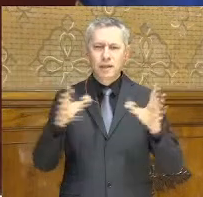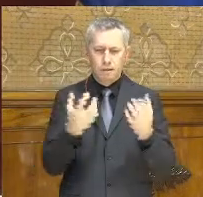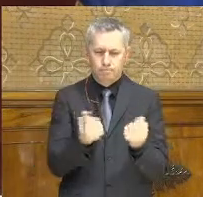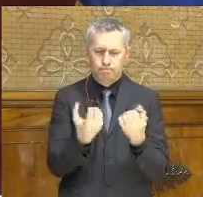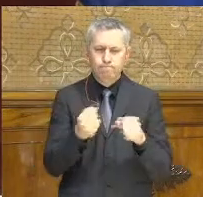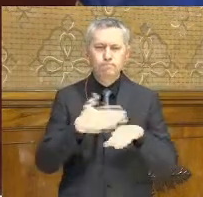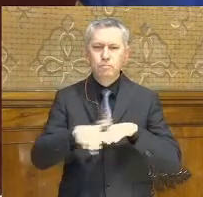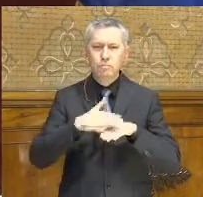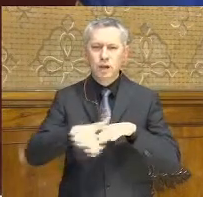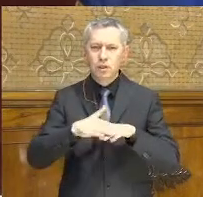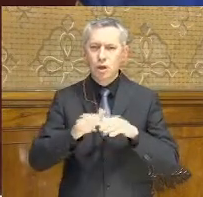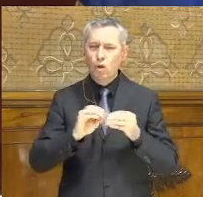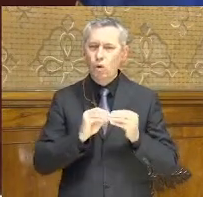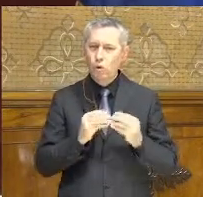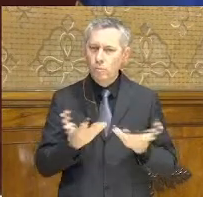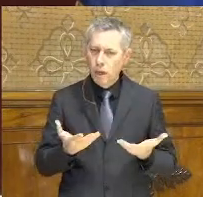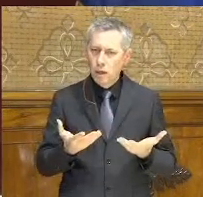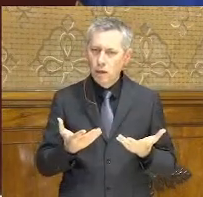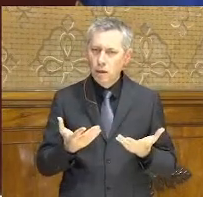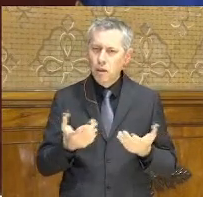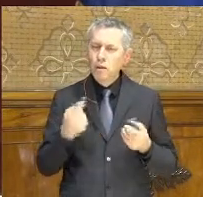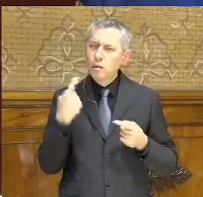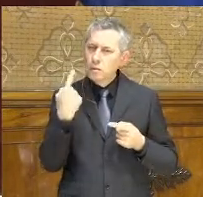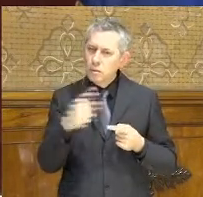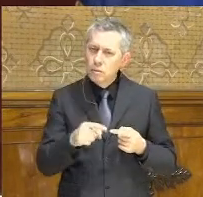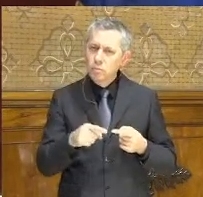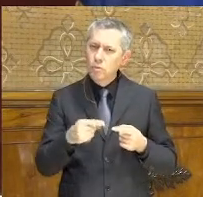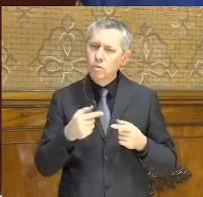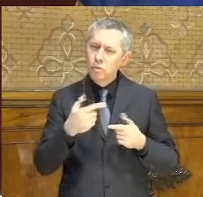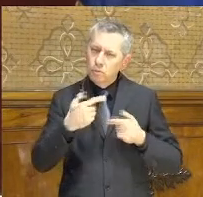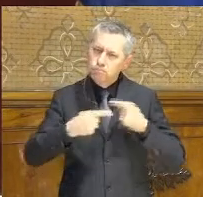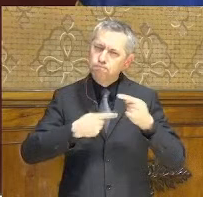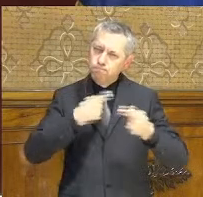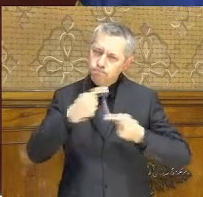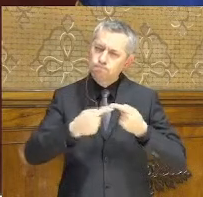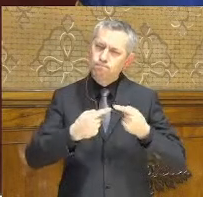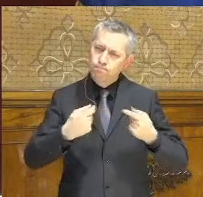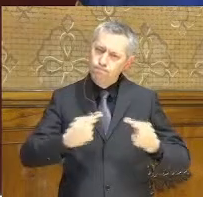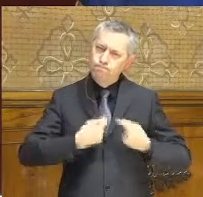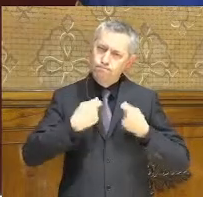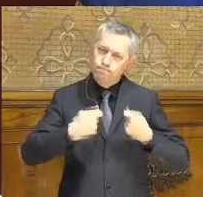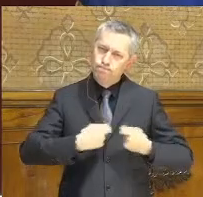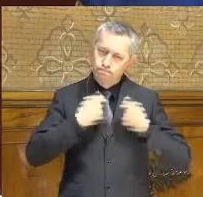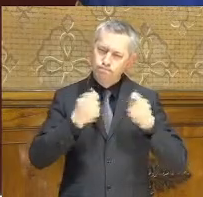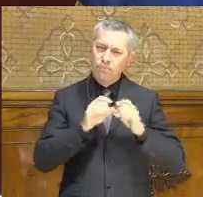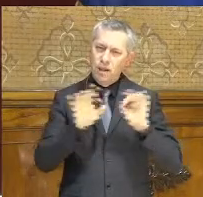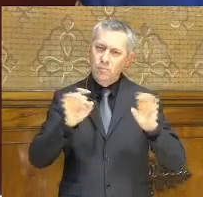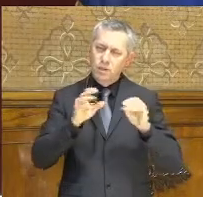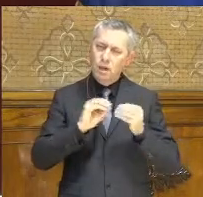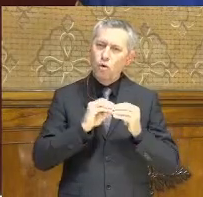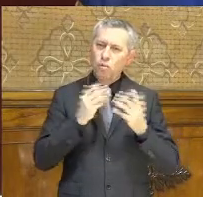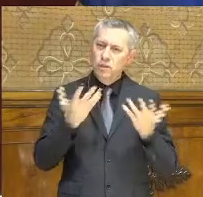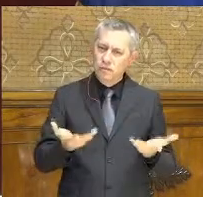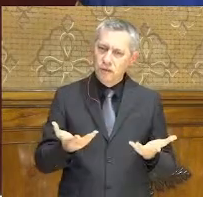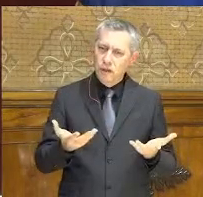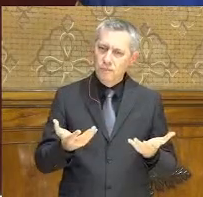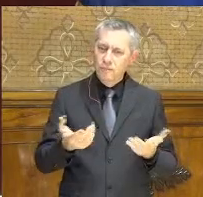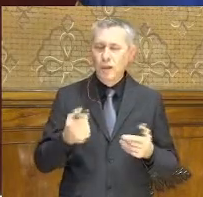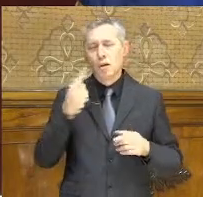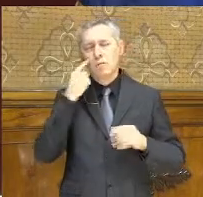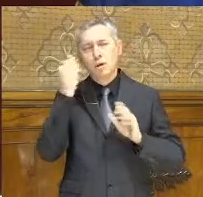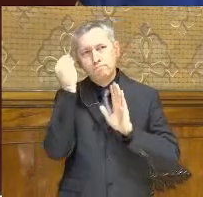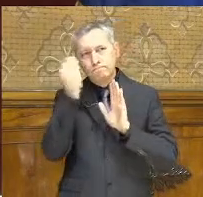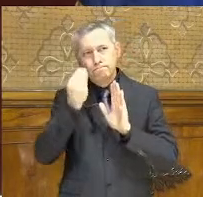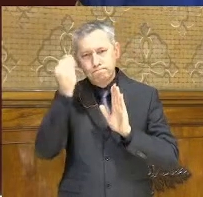this provisionality of freedom. The loss of freedom may have been overcome as a national project, but the historical